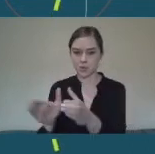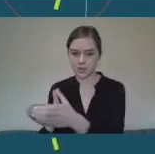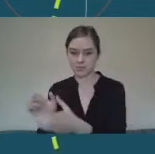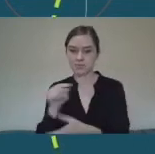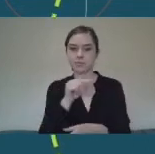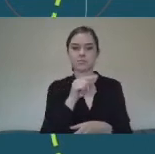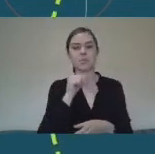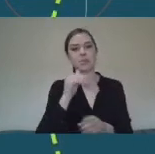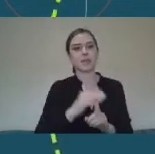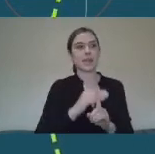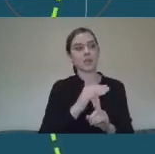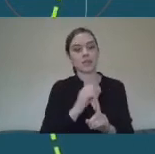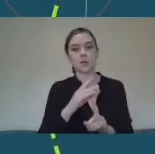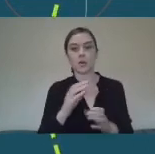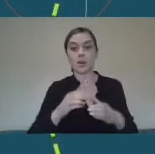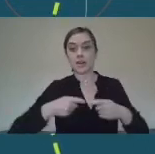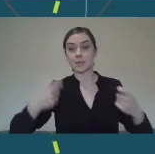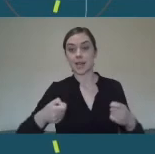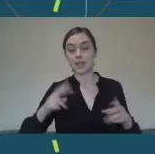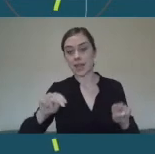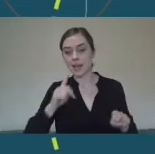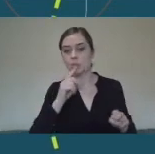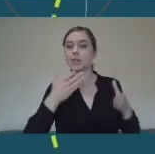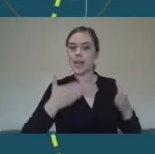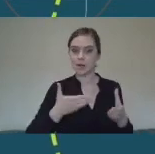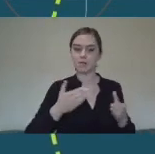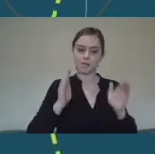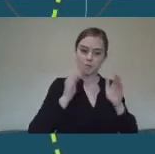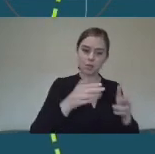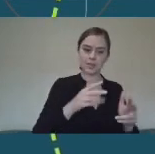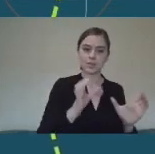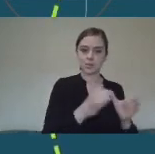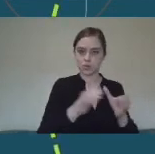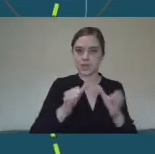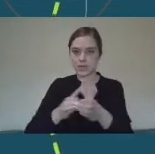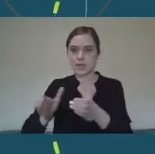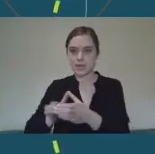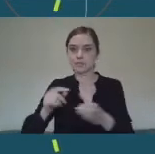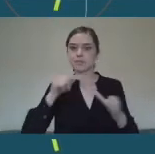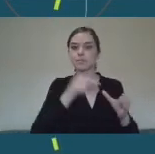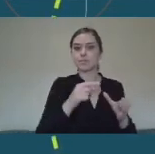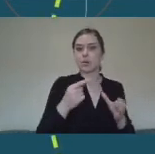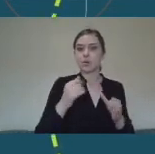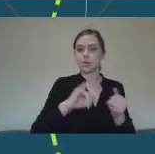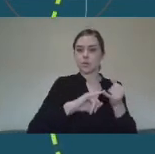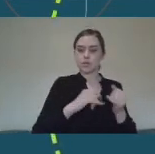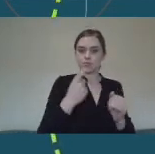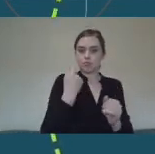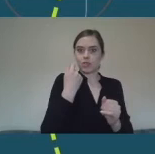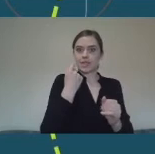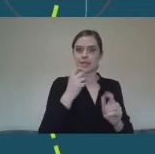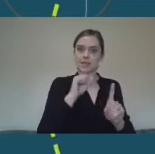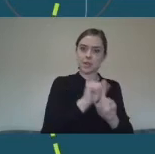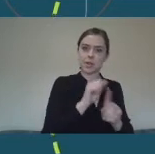or expand it to other areas, but right now we're currently working with patients who have been recently diagnosed with a condition like Parkinson's,